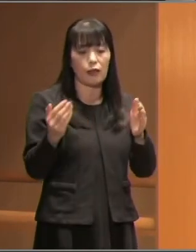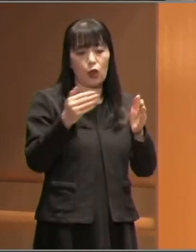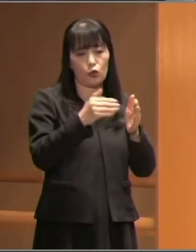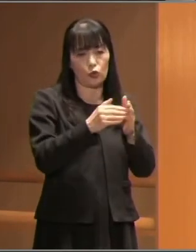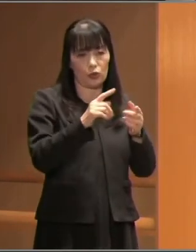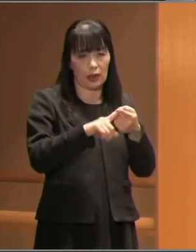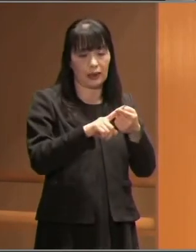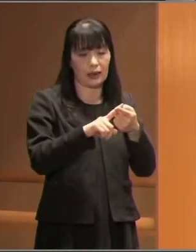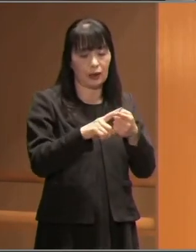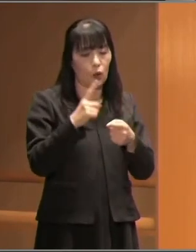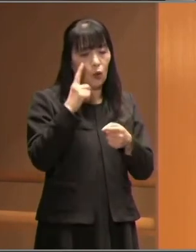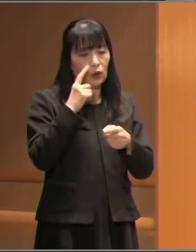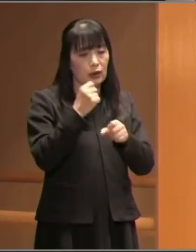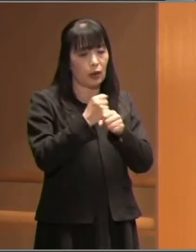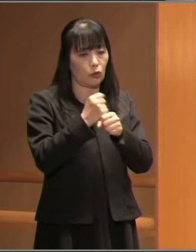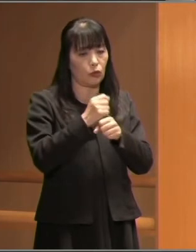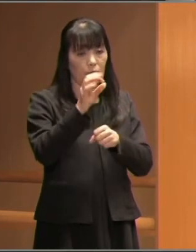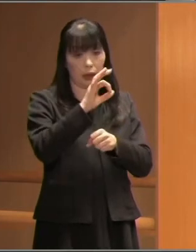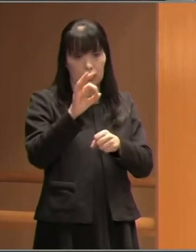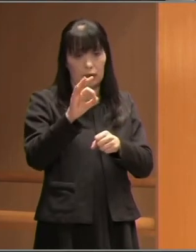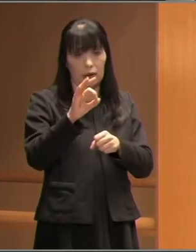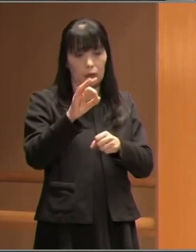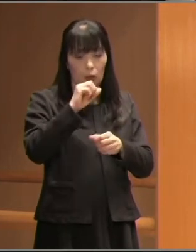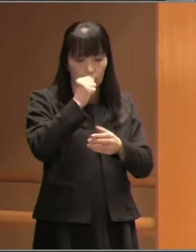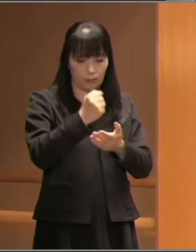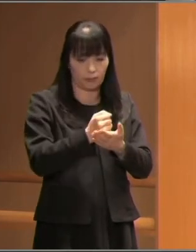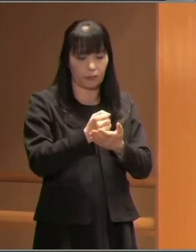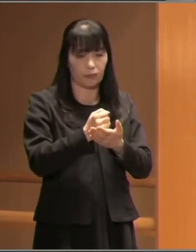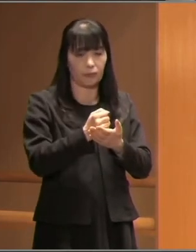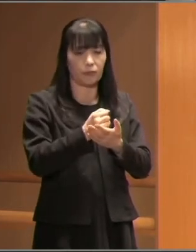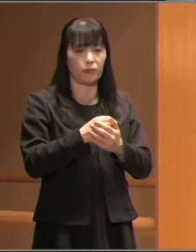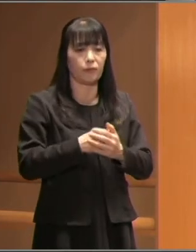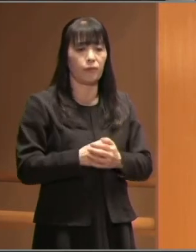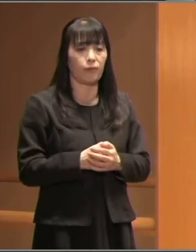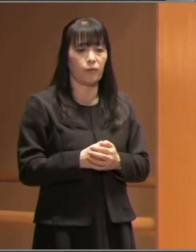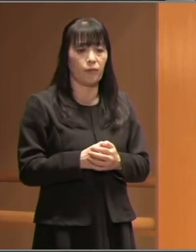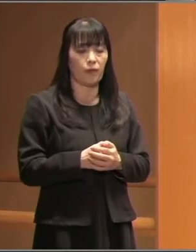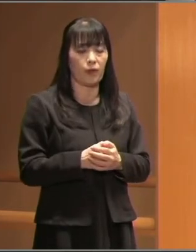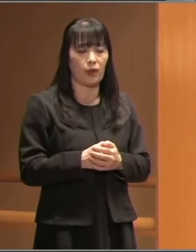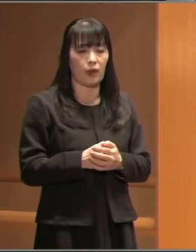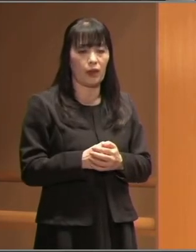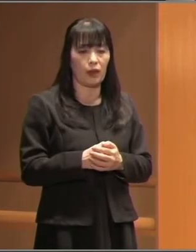with them. And then we had finally made this